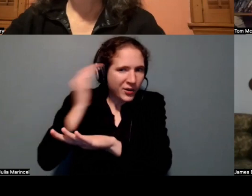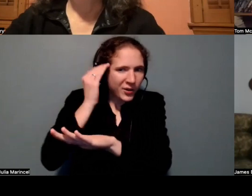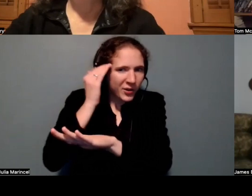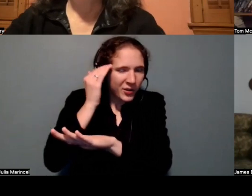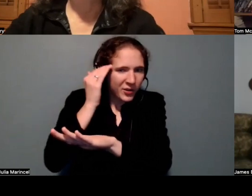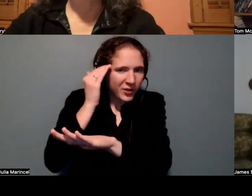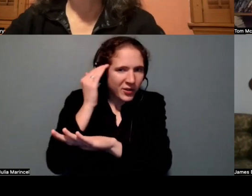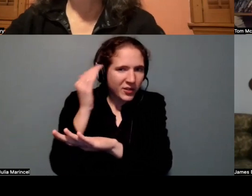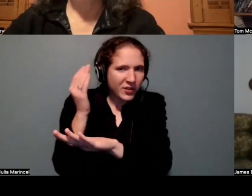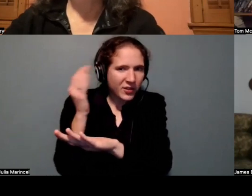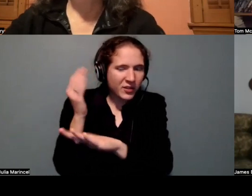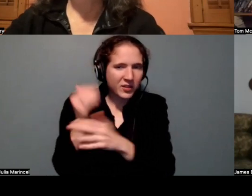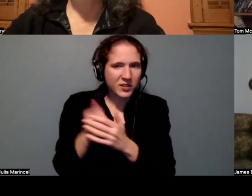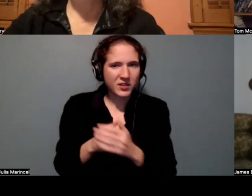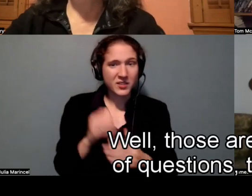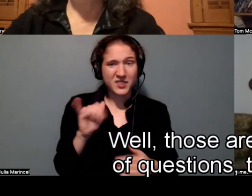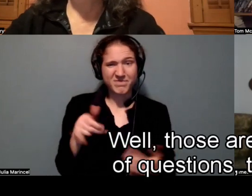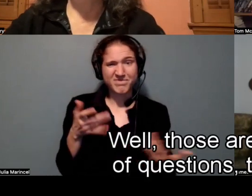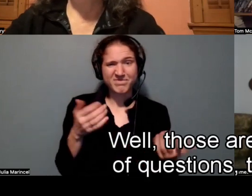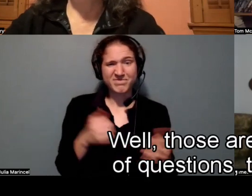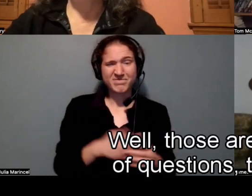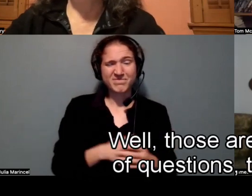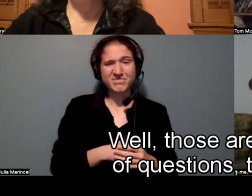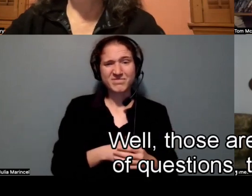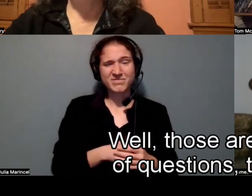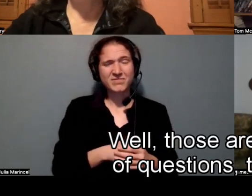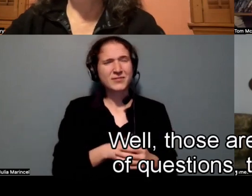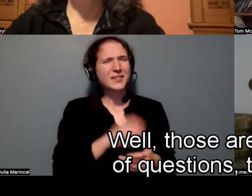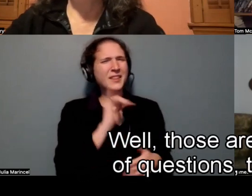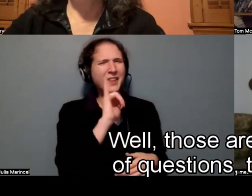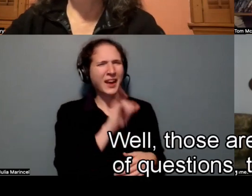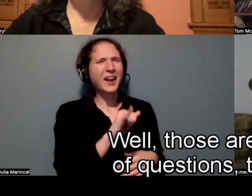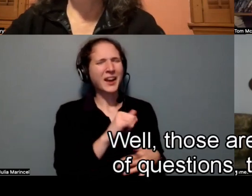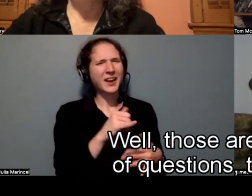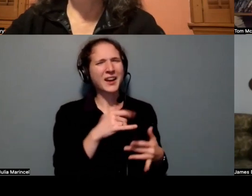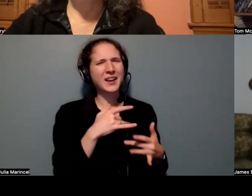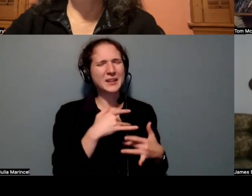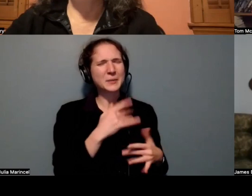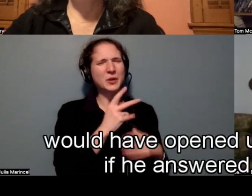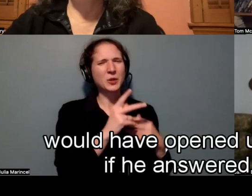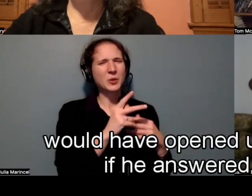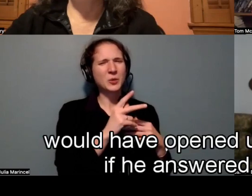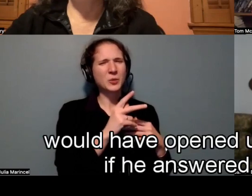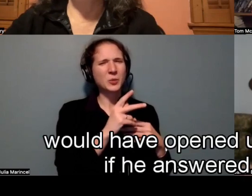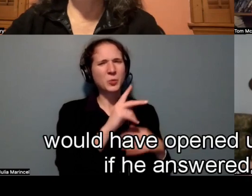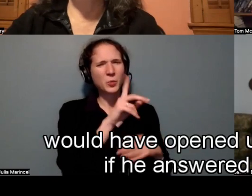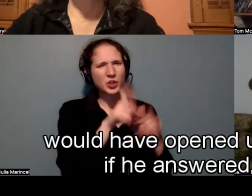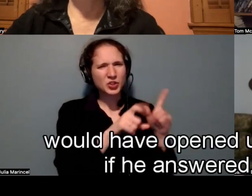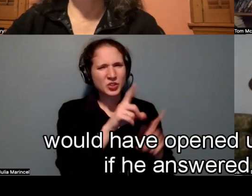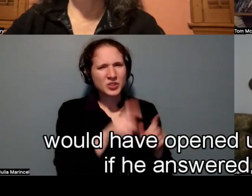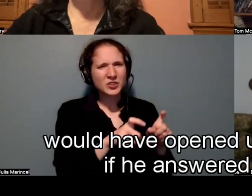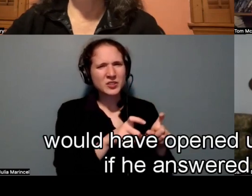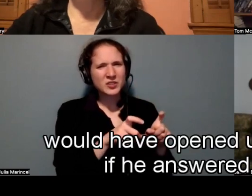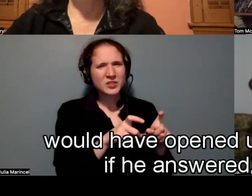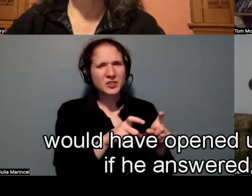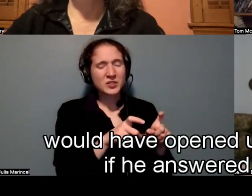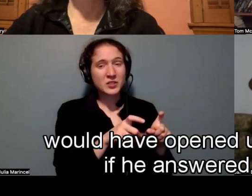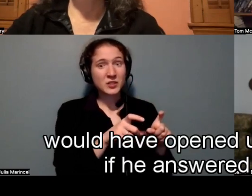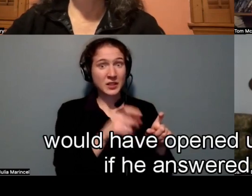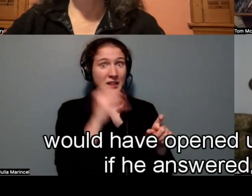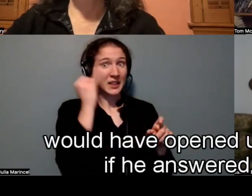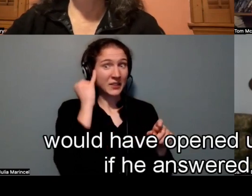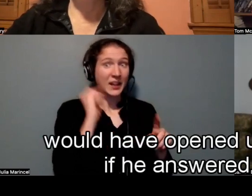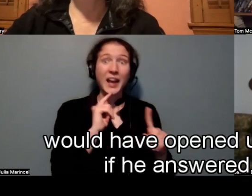You know, and it's Well, those are the kind of questions that I think would have opened up the floodgates if he answered